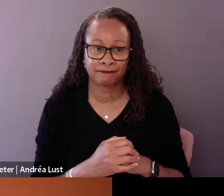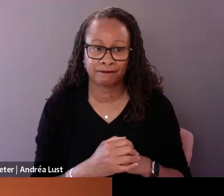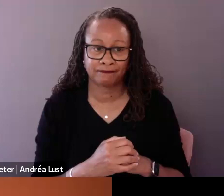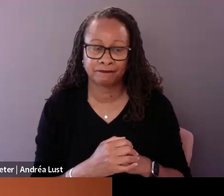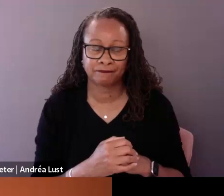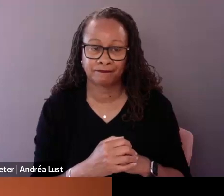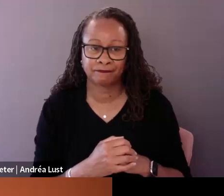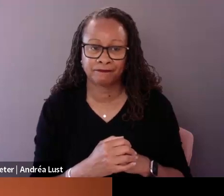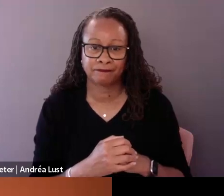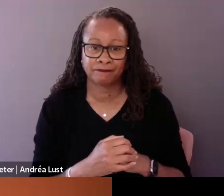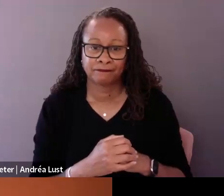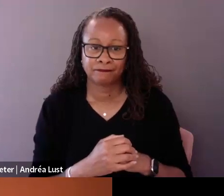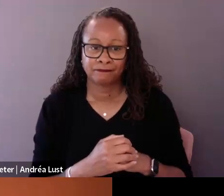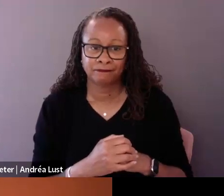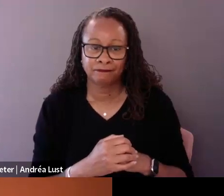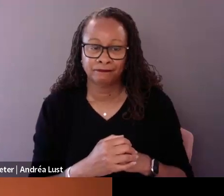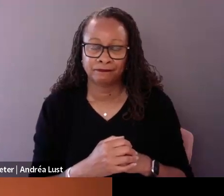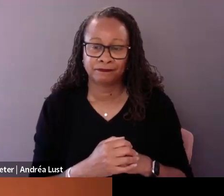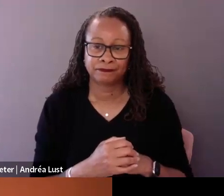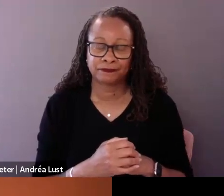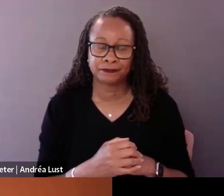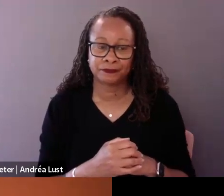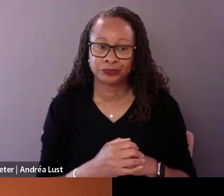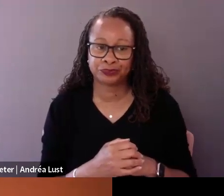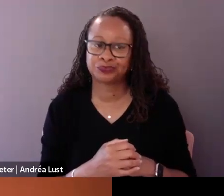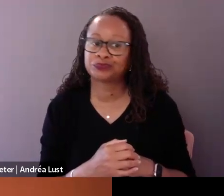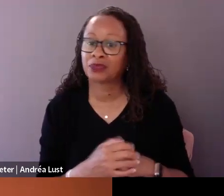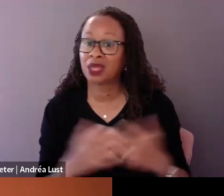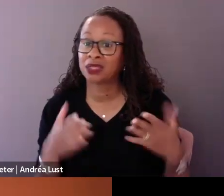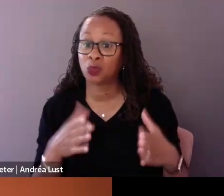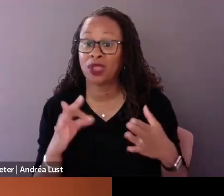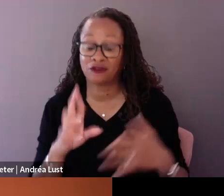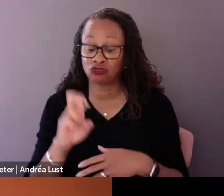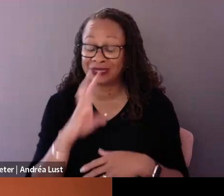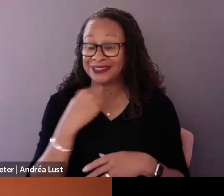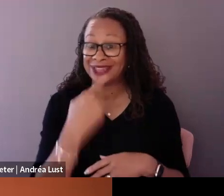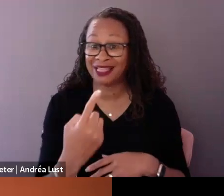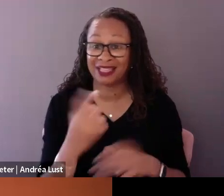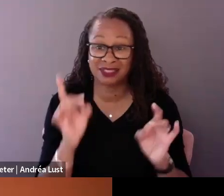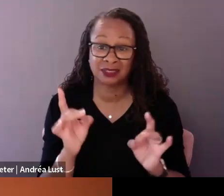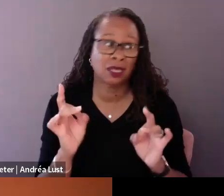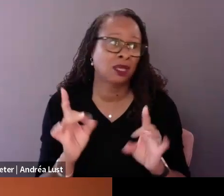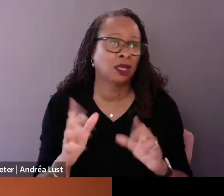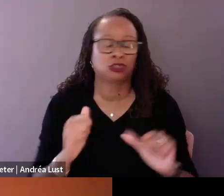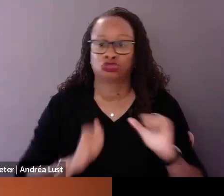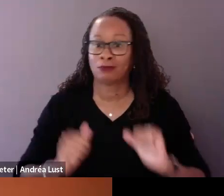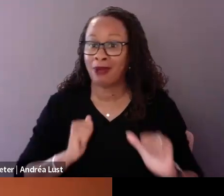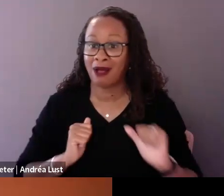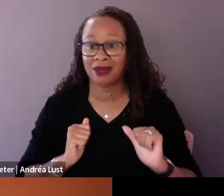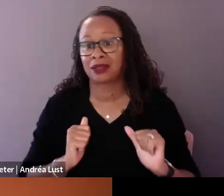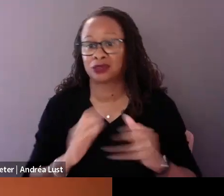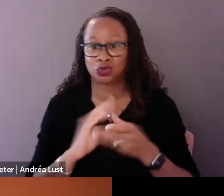Is there a way of this retelling of an incredibly traumatic story to be a positive experience